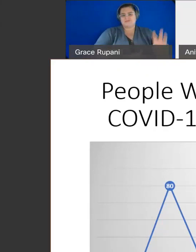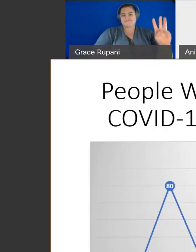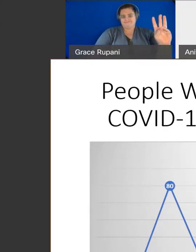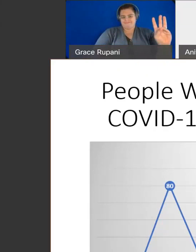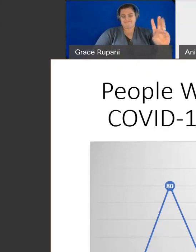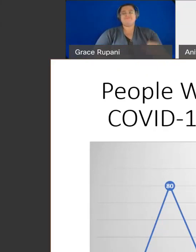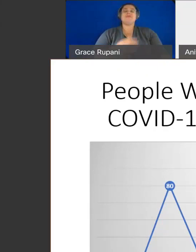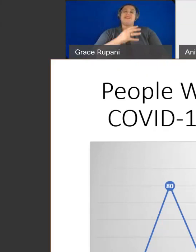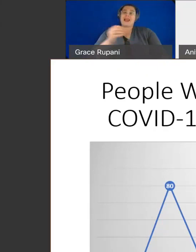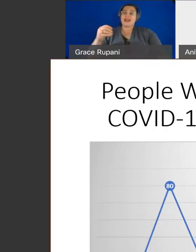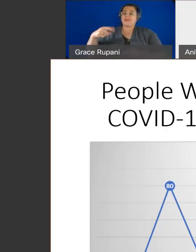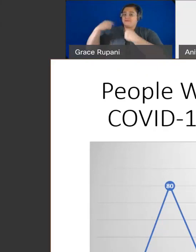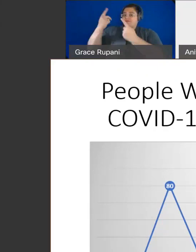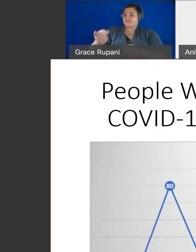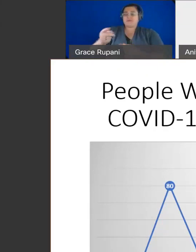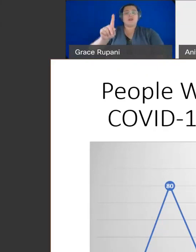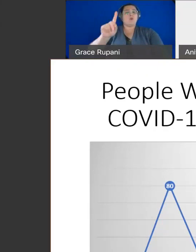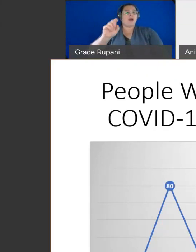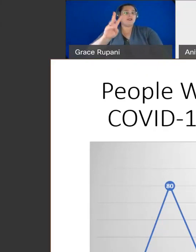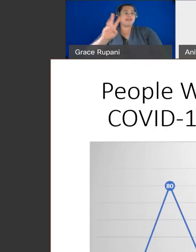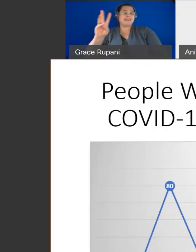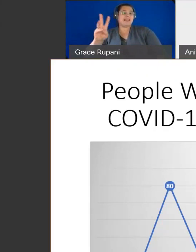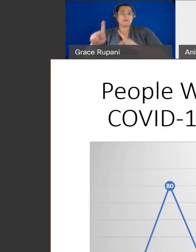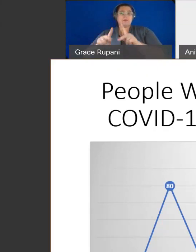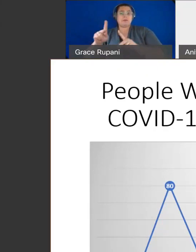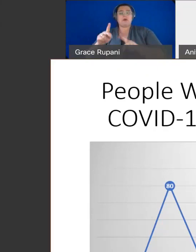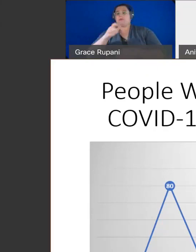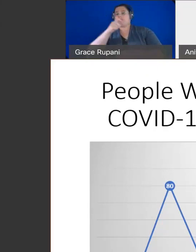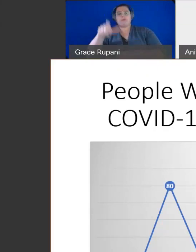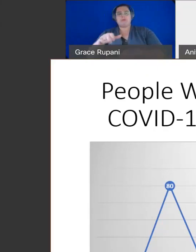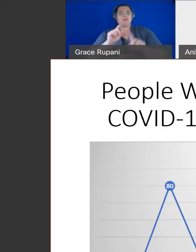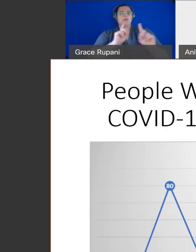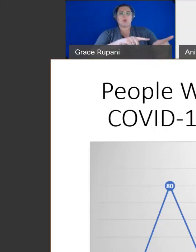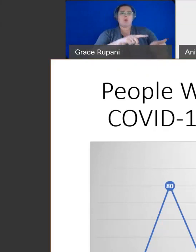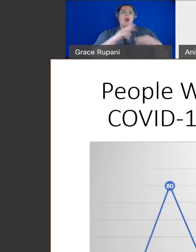166 people who have not required inpatient treatment for COVID.